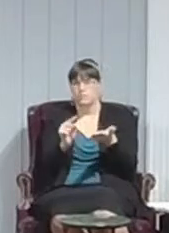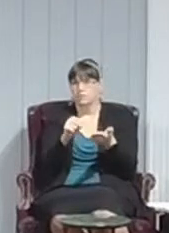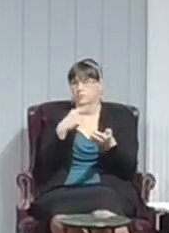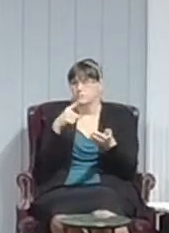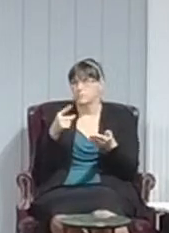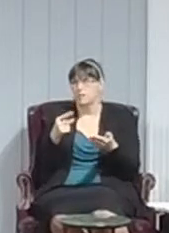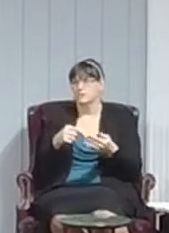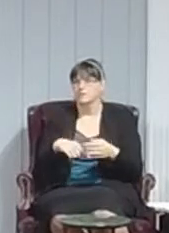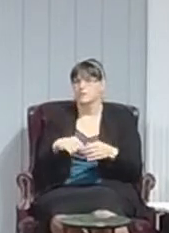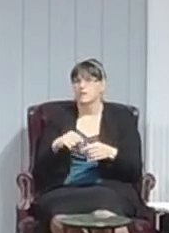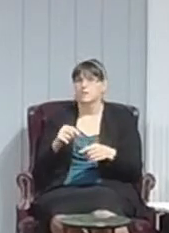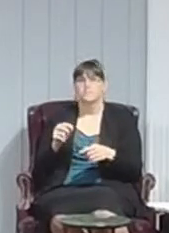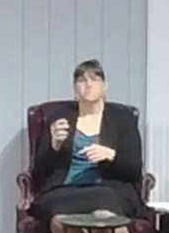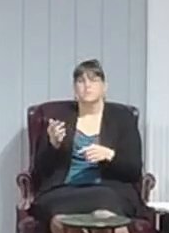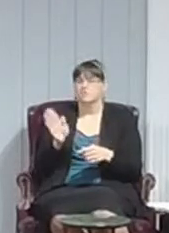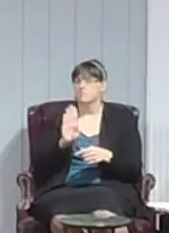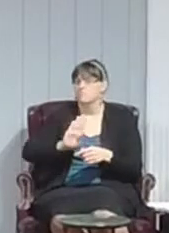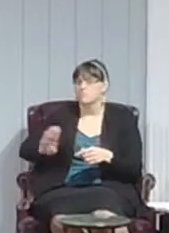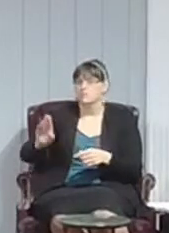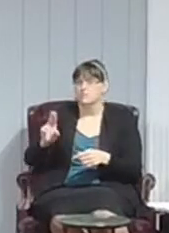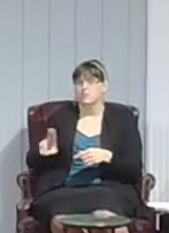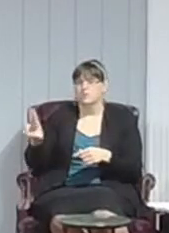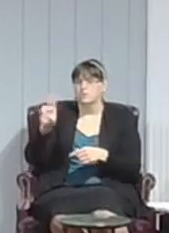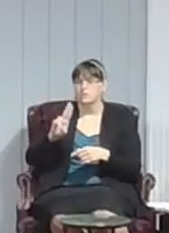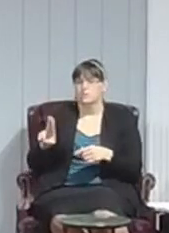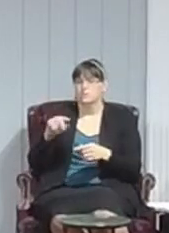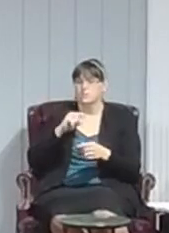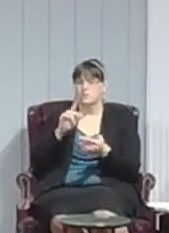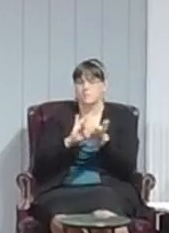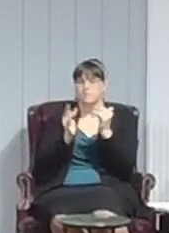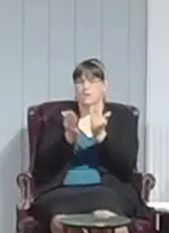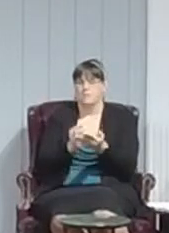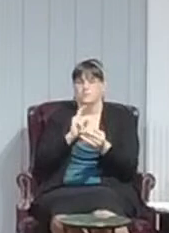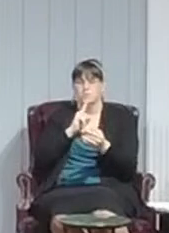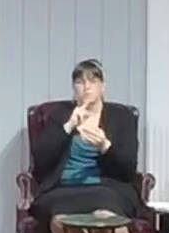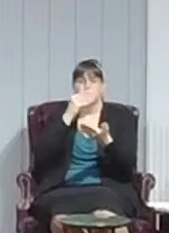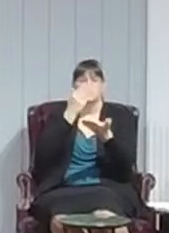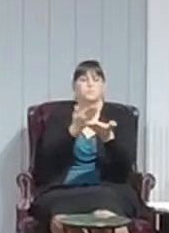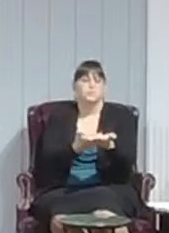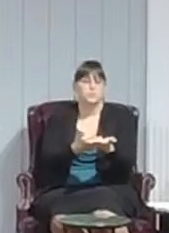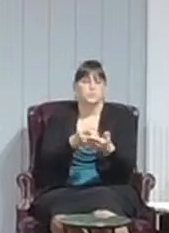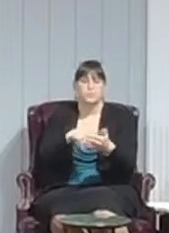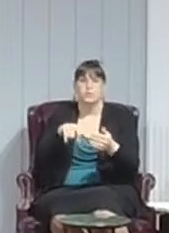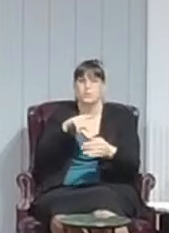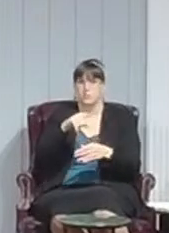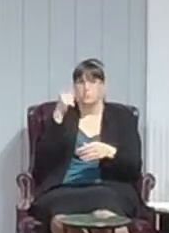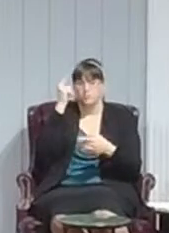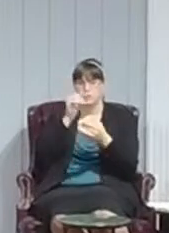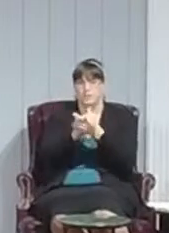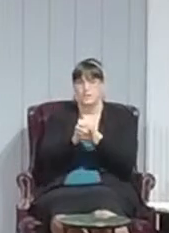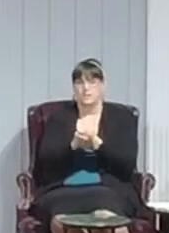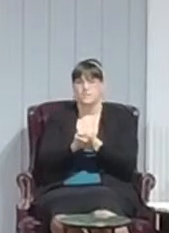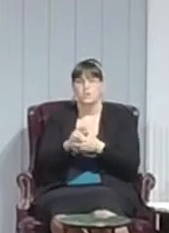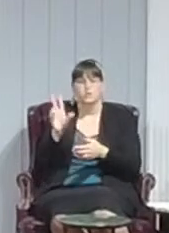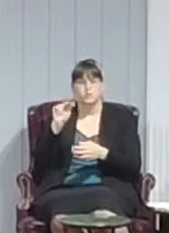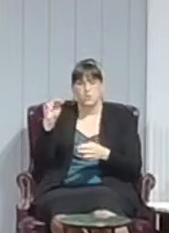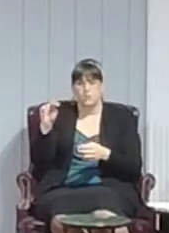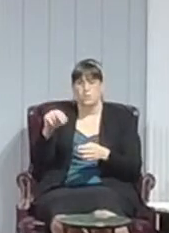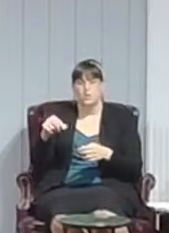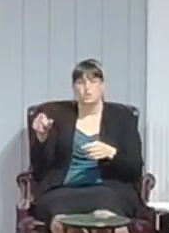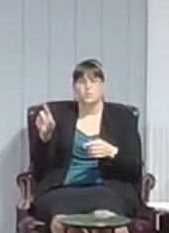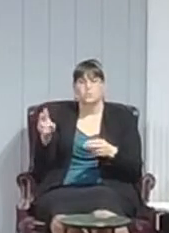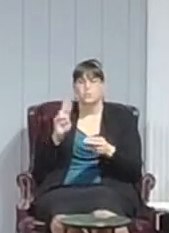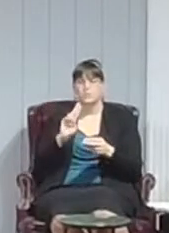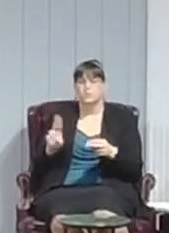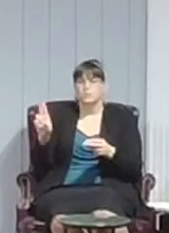You don't use the Bible to prove what you believe. You use the Bible to discover what you should believe. There's